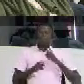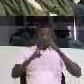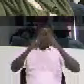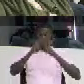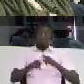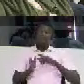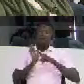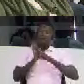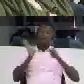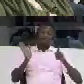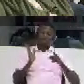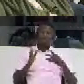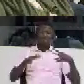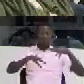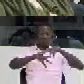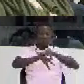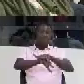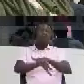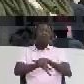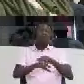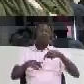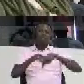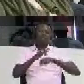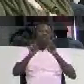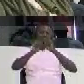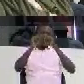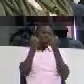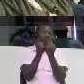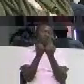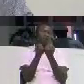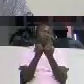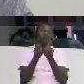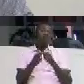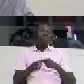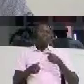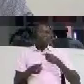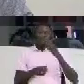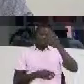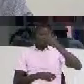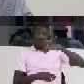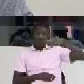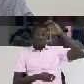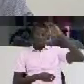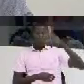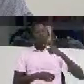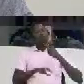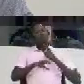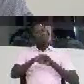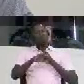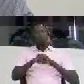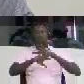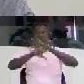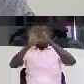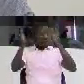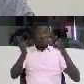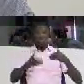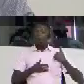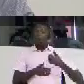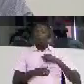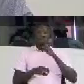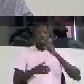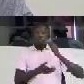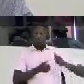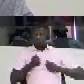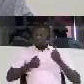and their integrity. The Commission urges all victims to please come